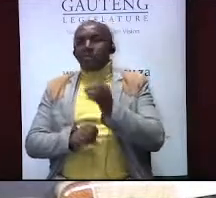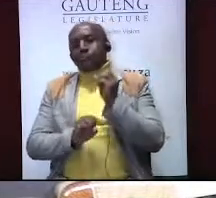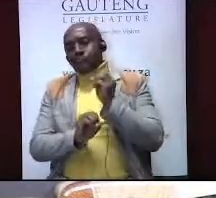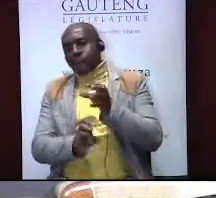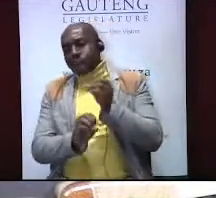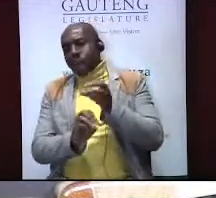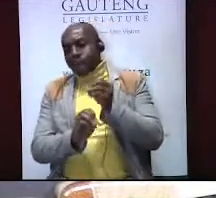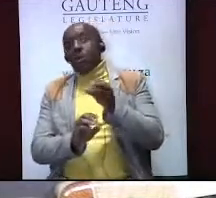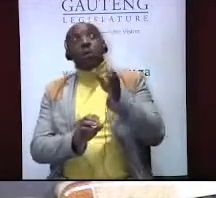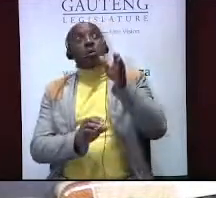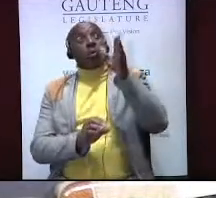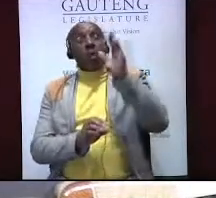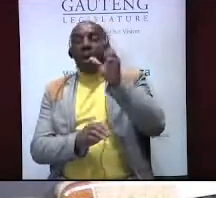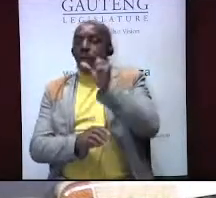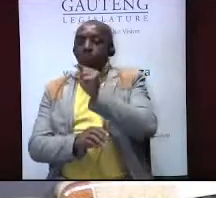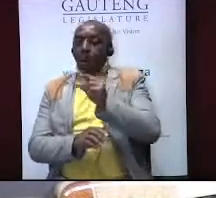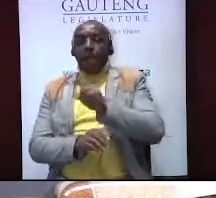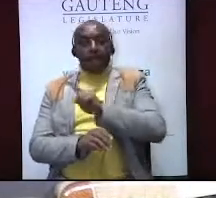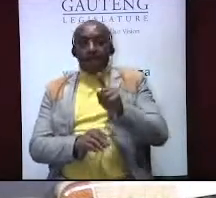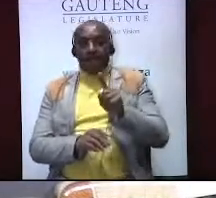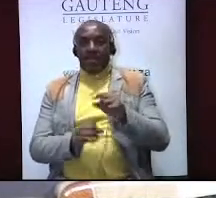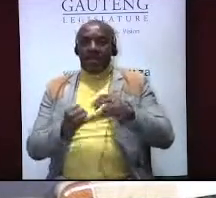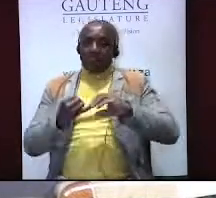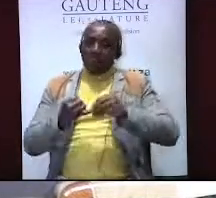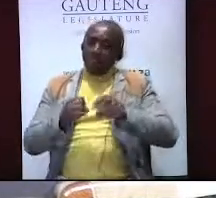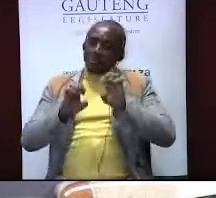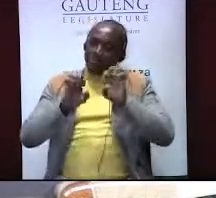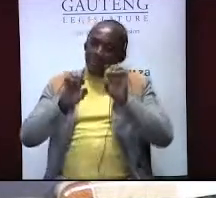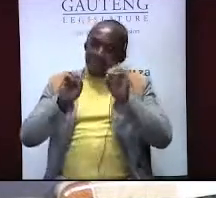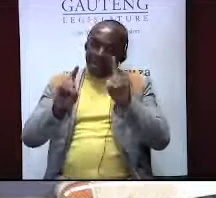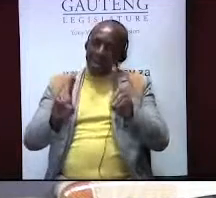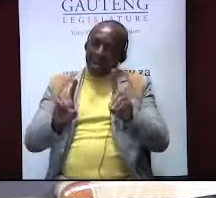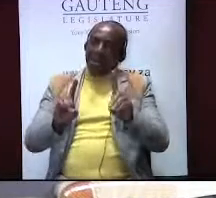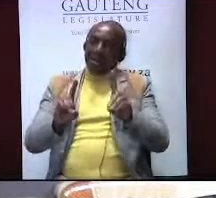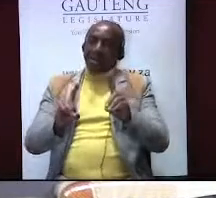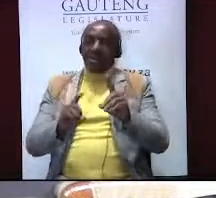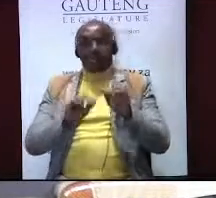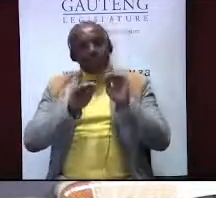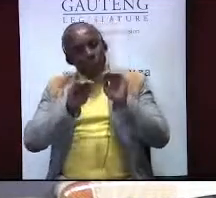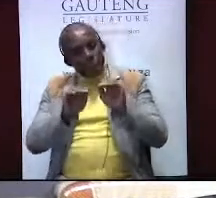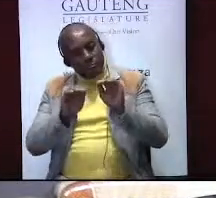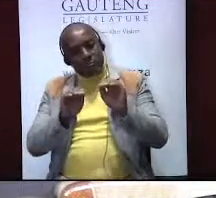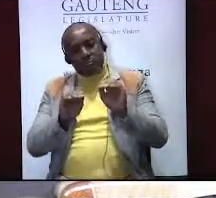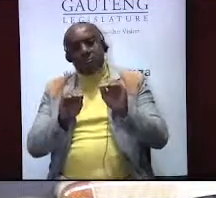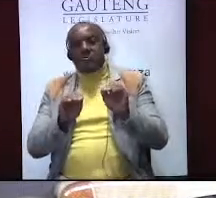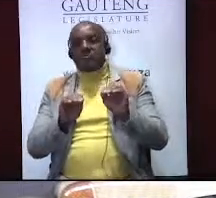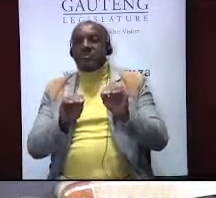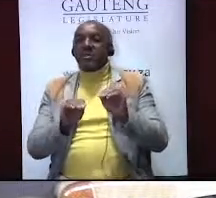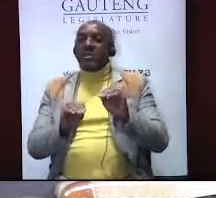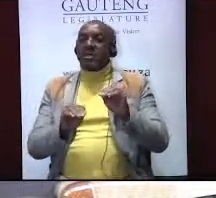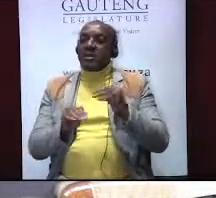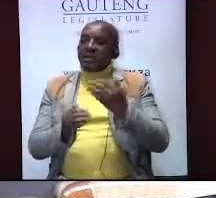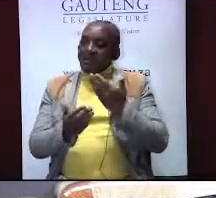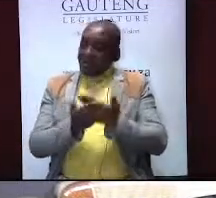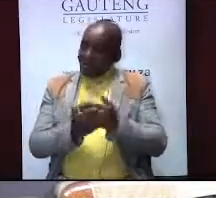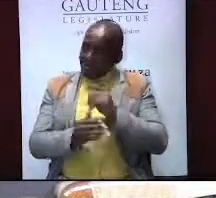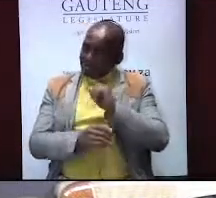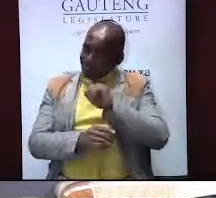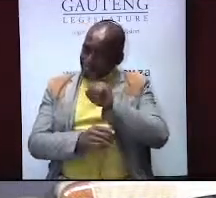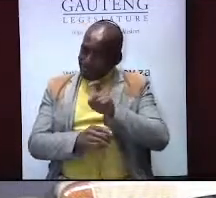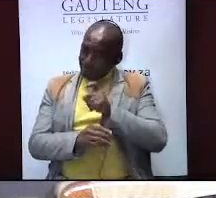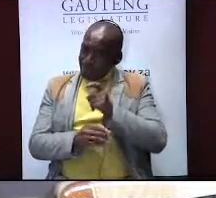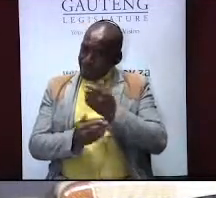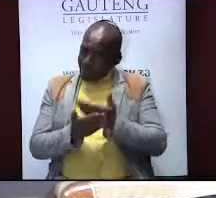Lord, but to also educate and to teach. Are we doing that? So those are the key questions that she